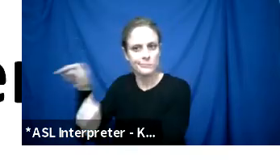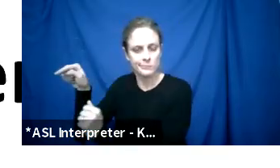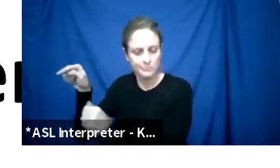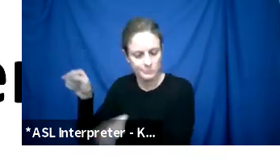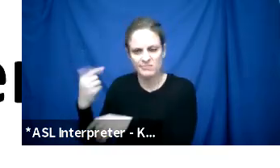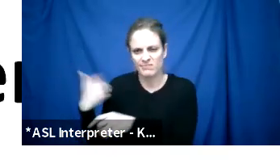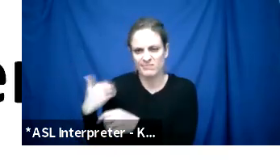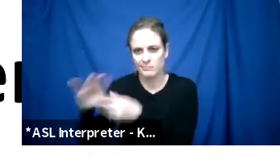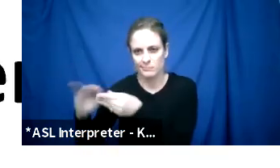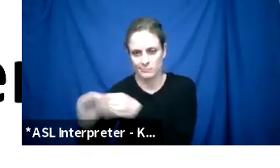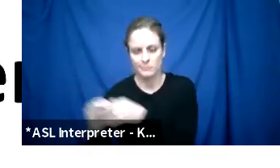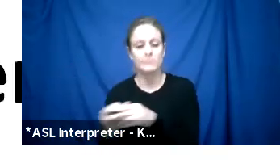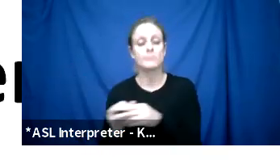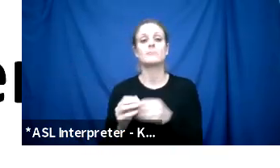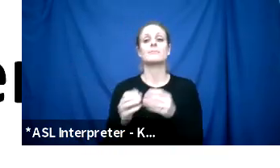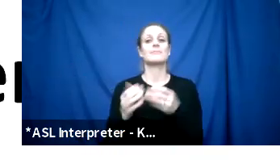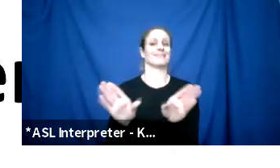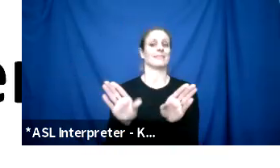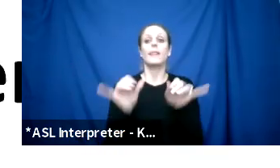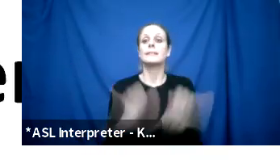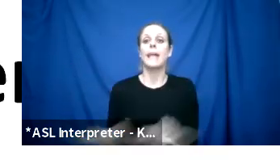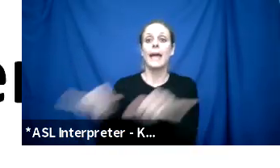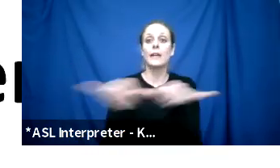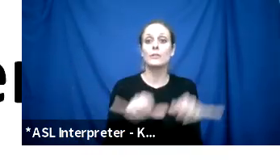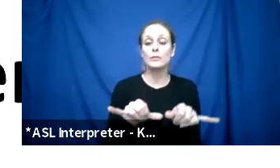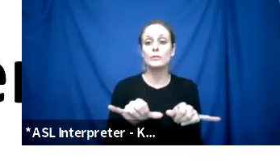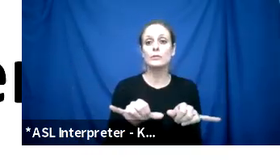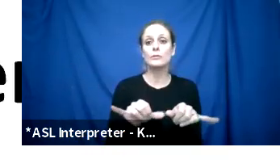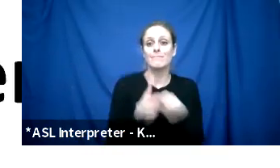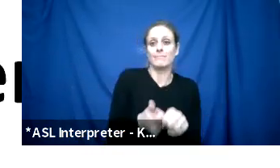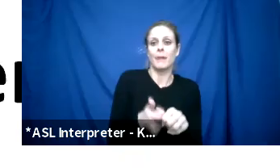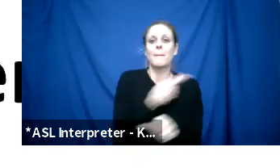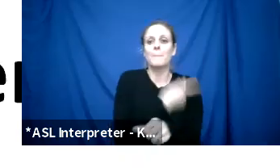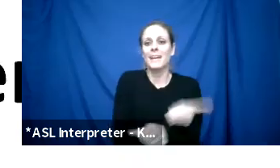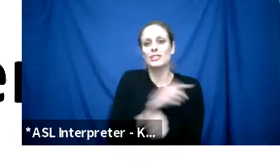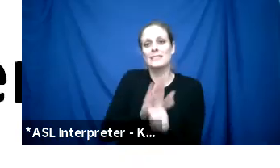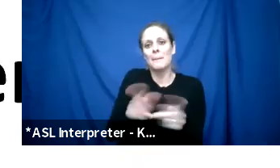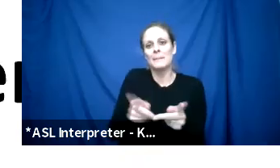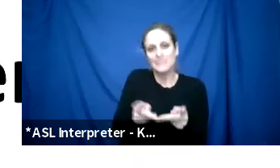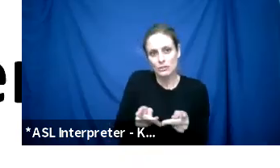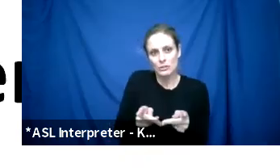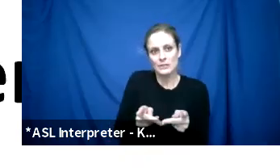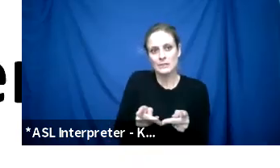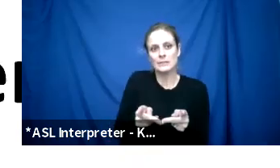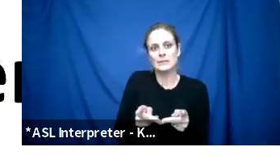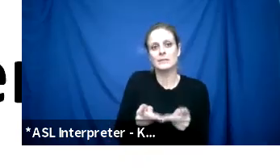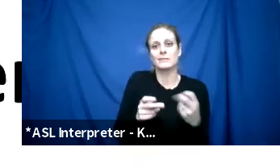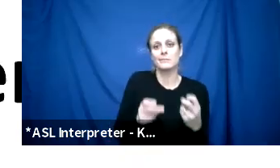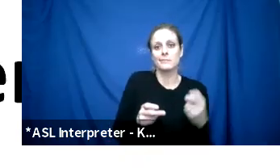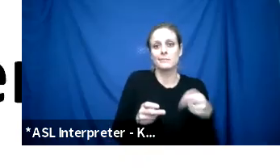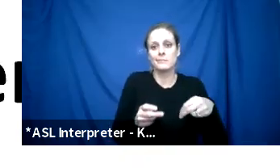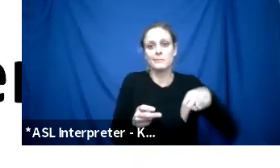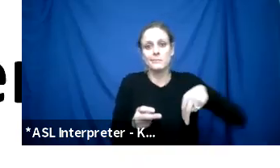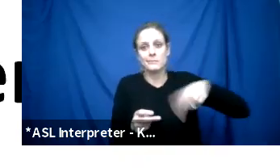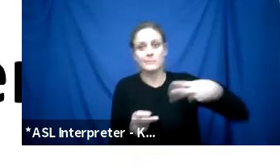the most part, the standards are structured on the patient positions, the equipments and supports. So we have